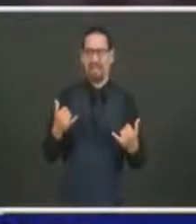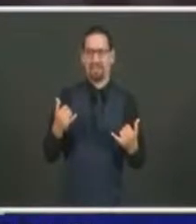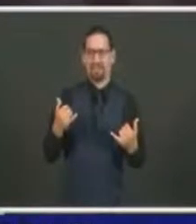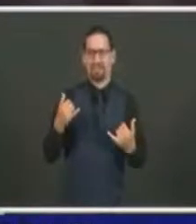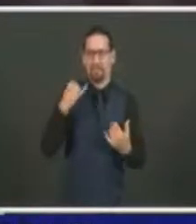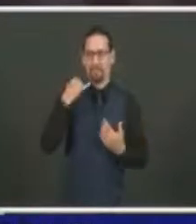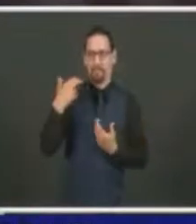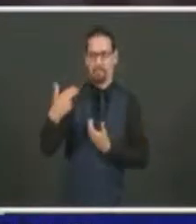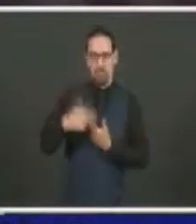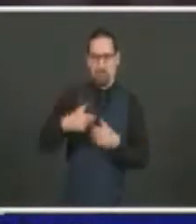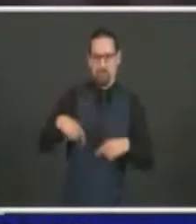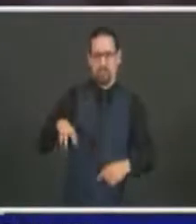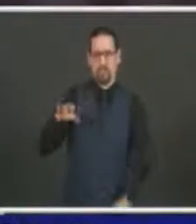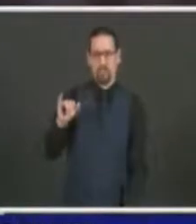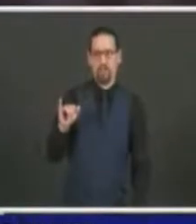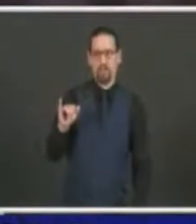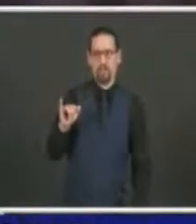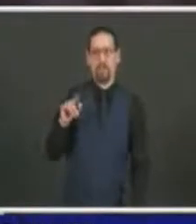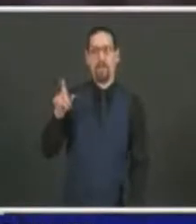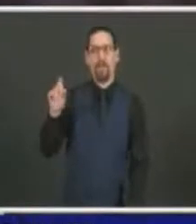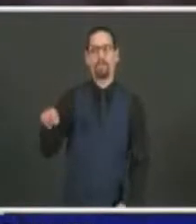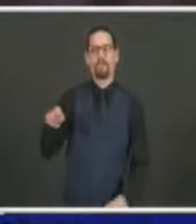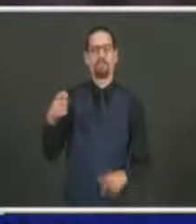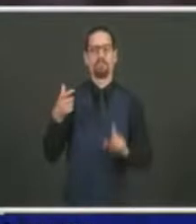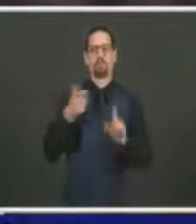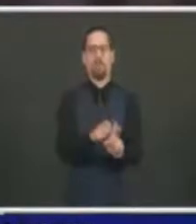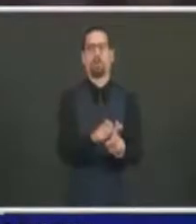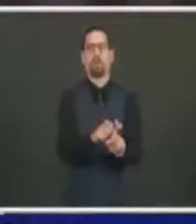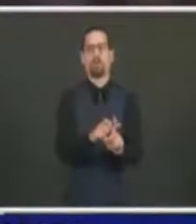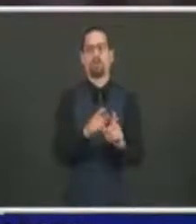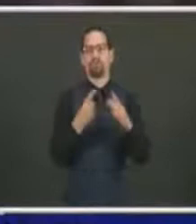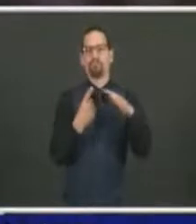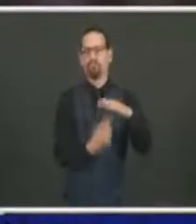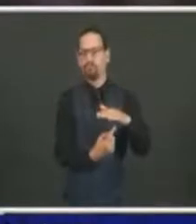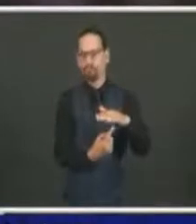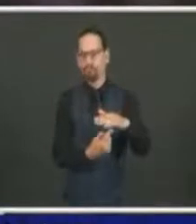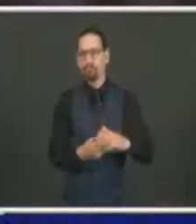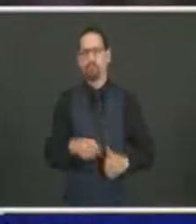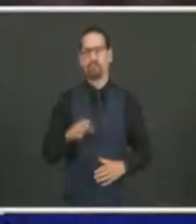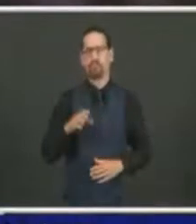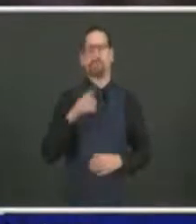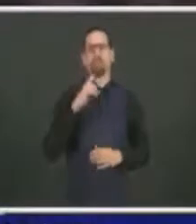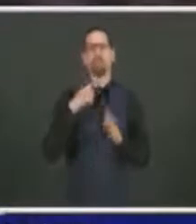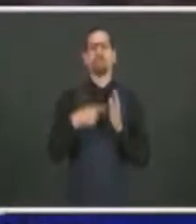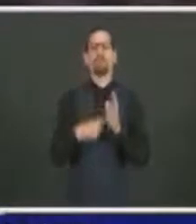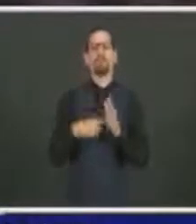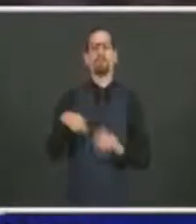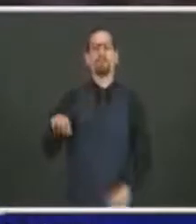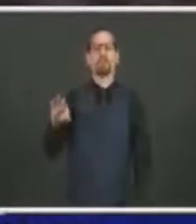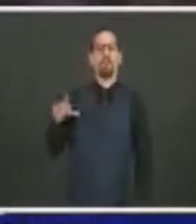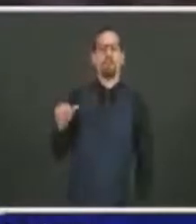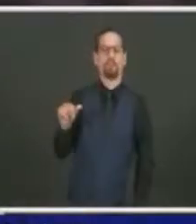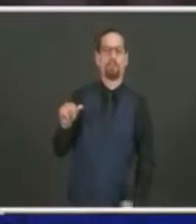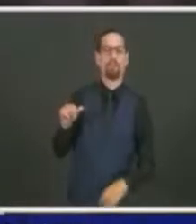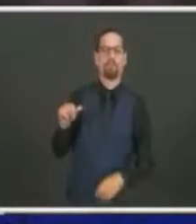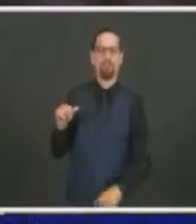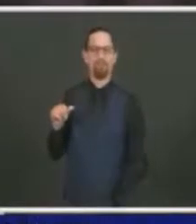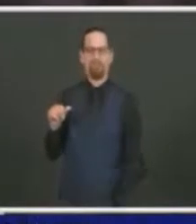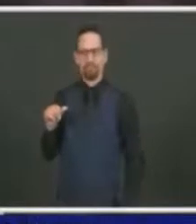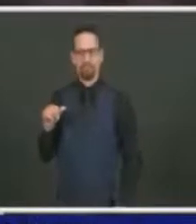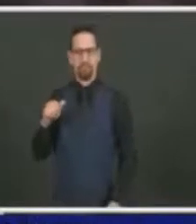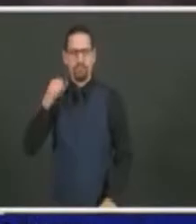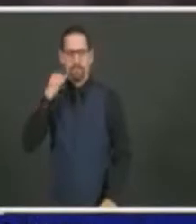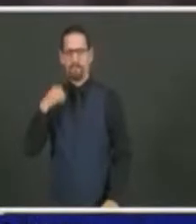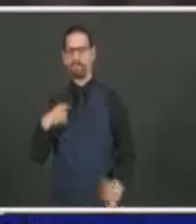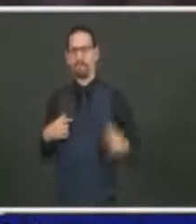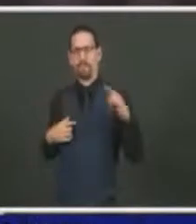to Massachusetts? I'm just thinking of someone in Florida. You want to get out of Florida. I'm going to go to Newport or I'm going to go to Cape Cod. How